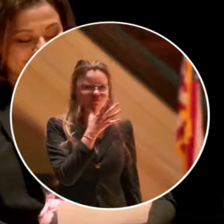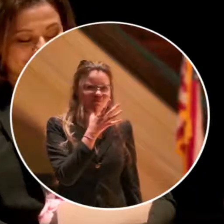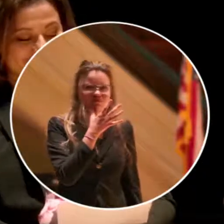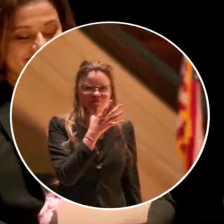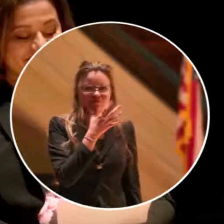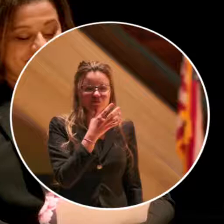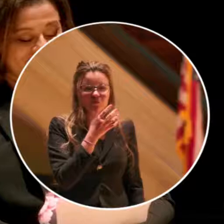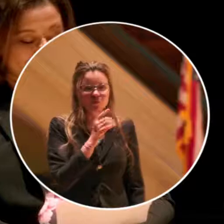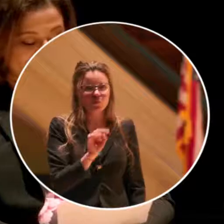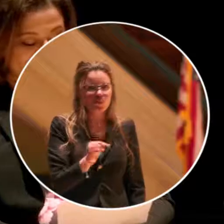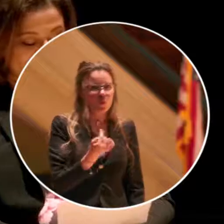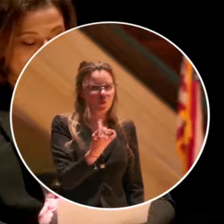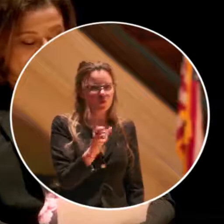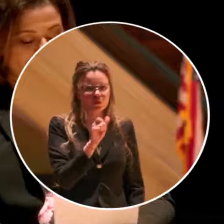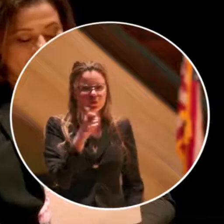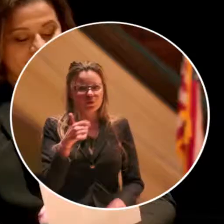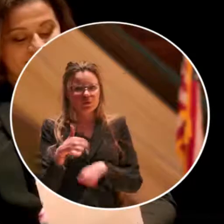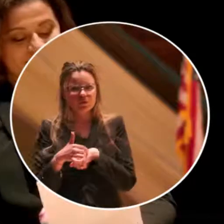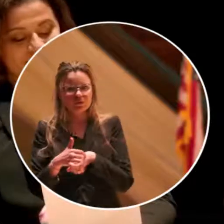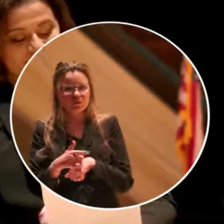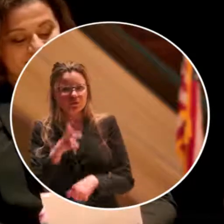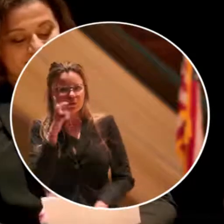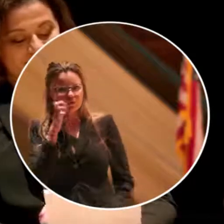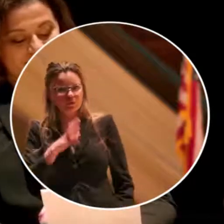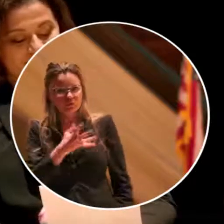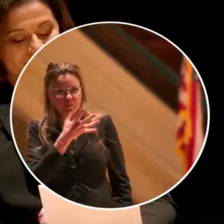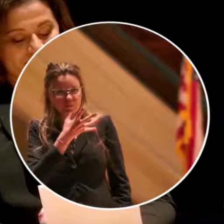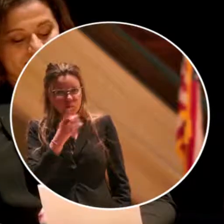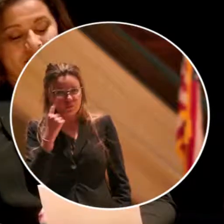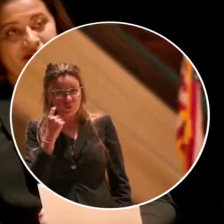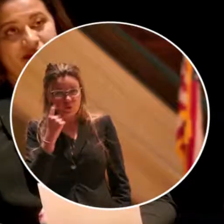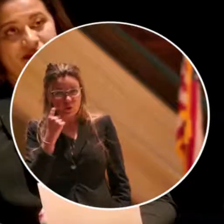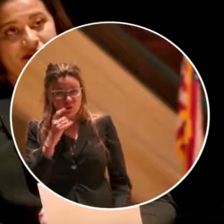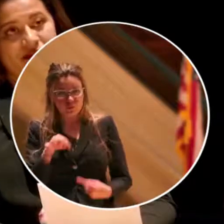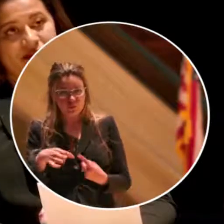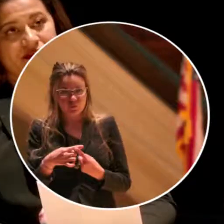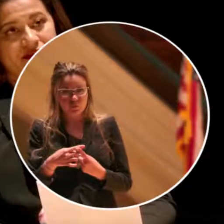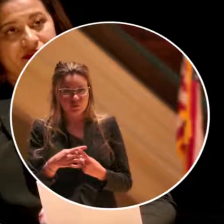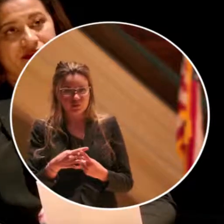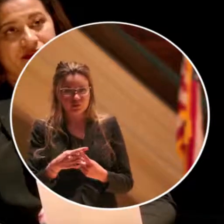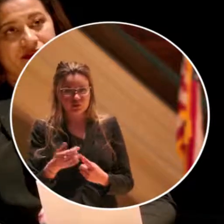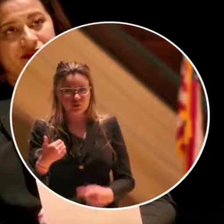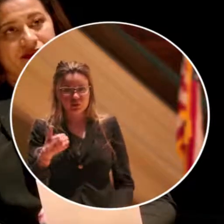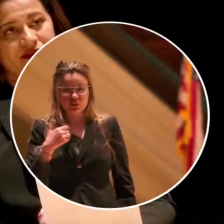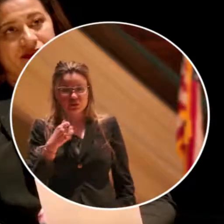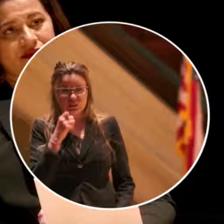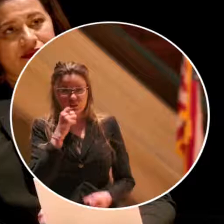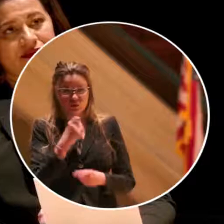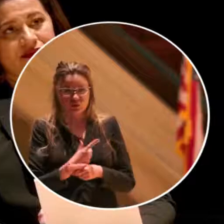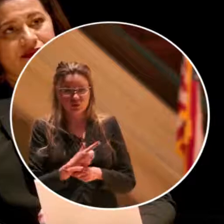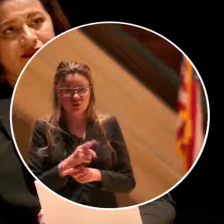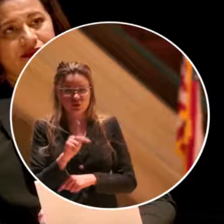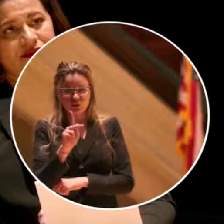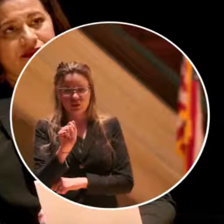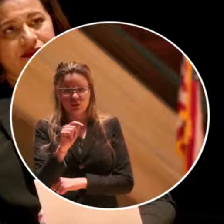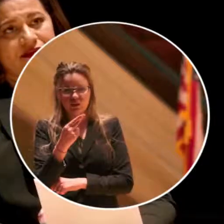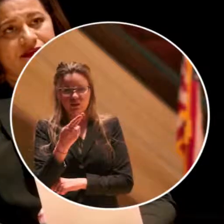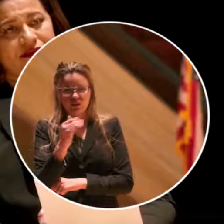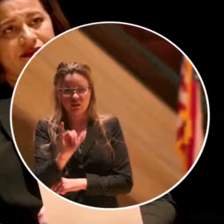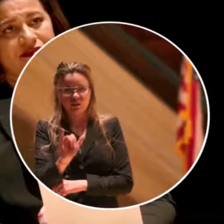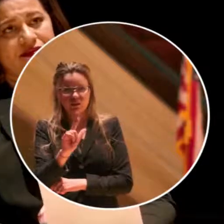The only other time I ever heard my mother cry was when our youngest sister, Kathy Lee, was